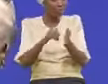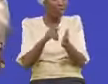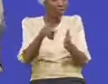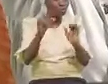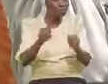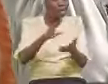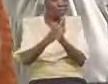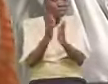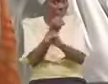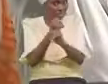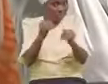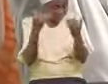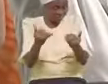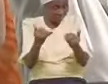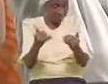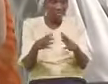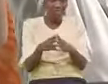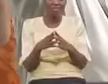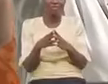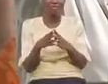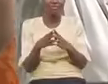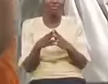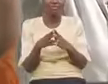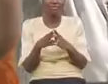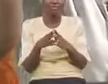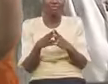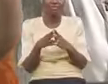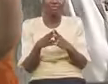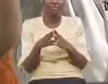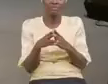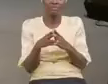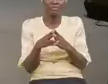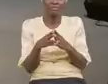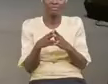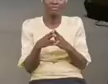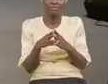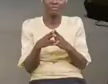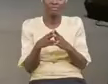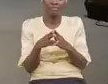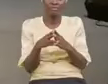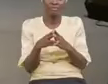Ela be enna ogo mo popo be na fifia ntogo ha lati epo dede